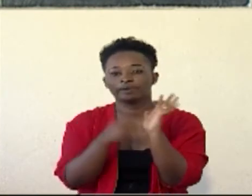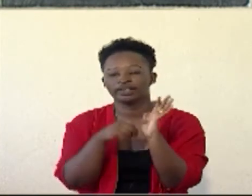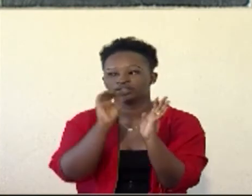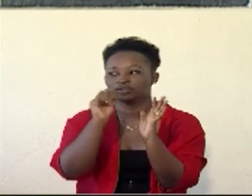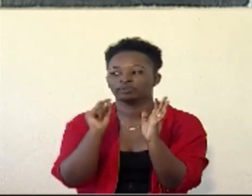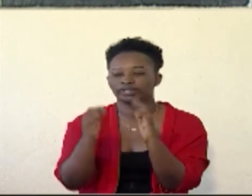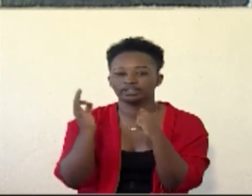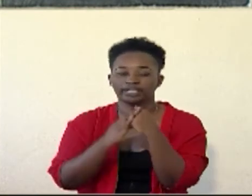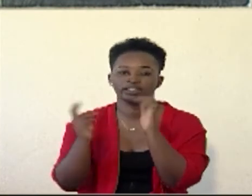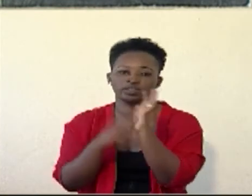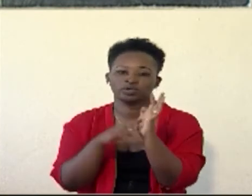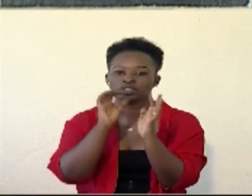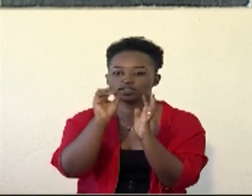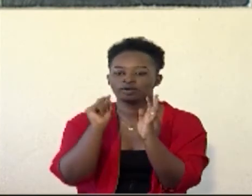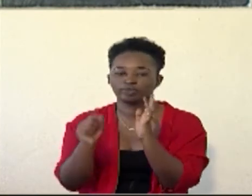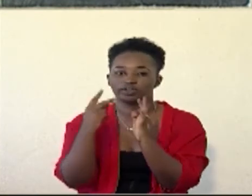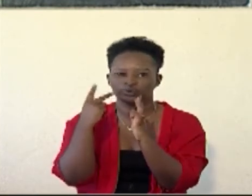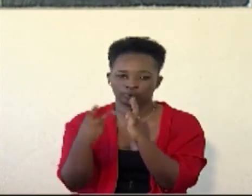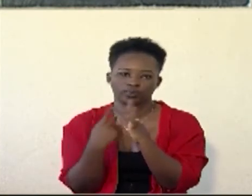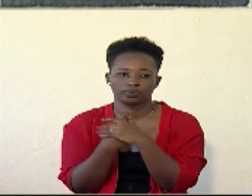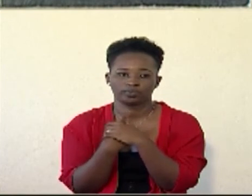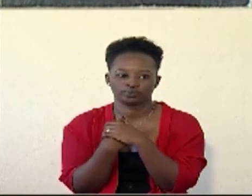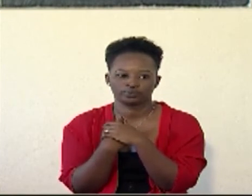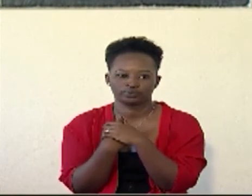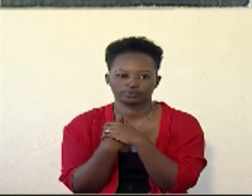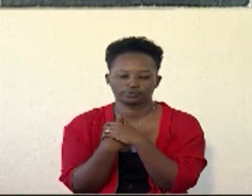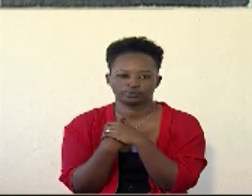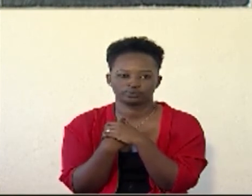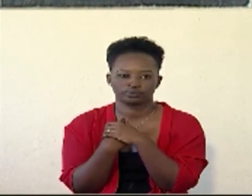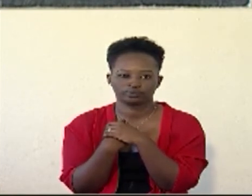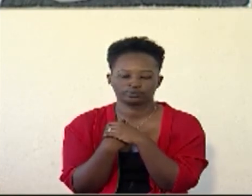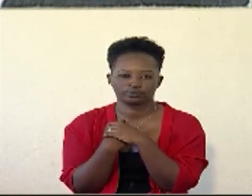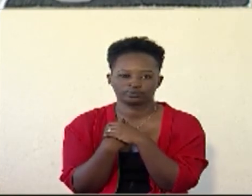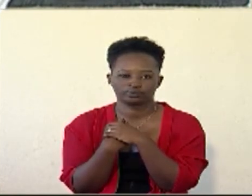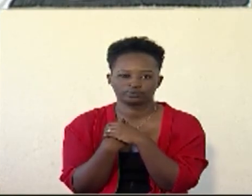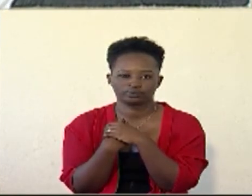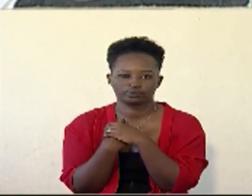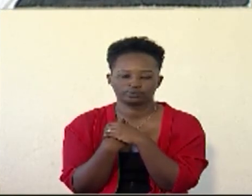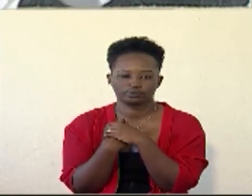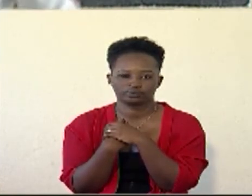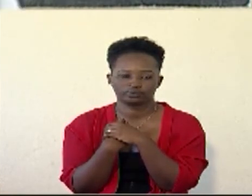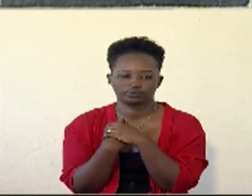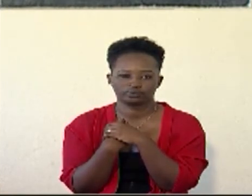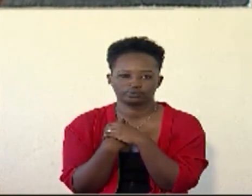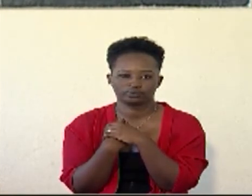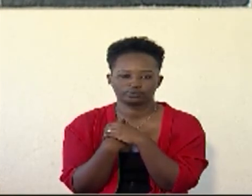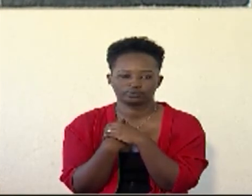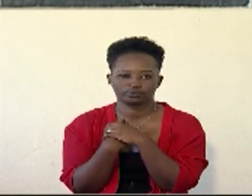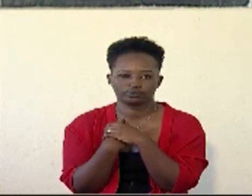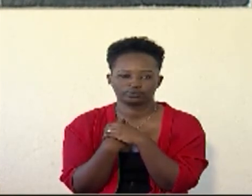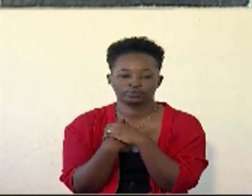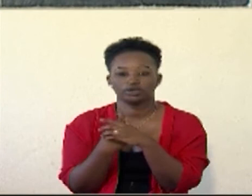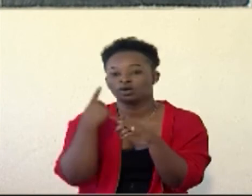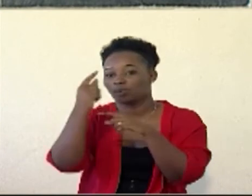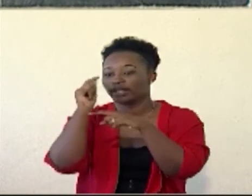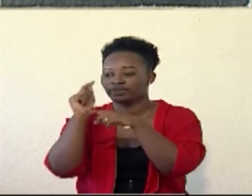0.8, it will give you 0.2. 1, it will give you 0.2. 1